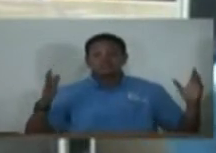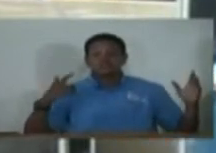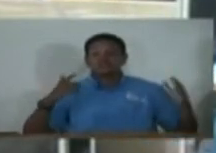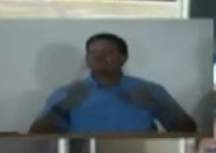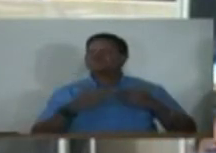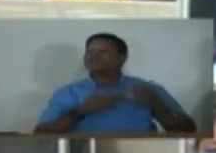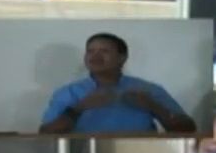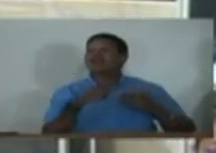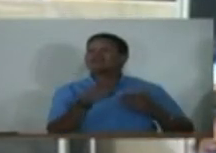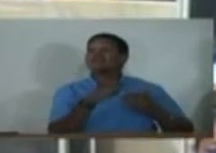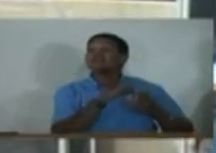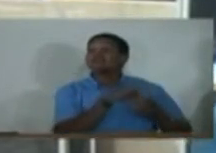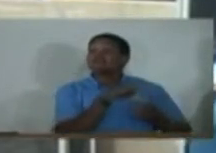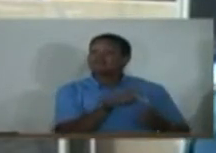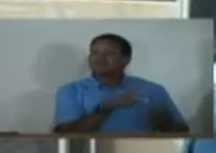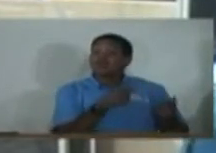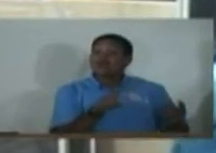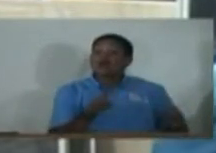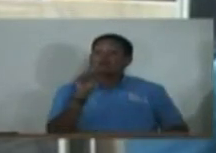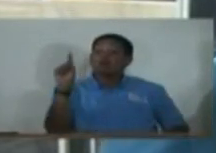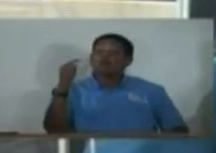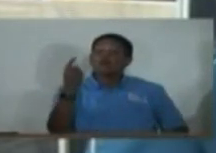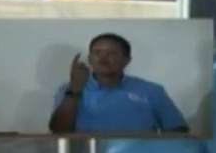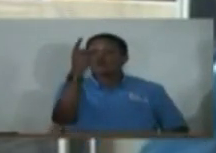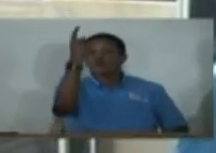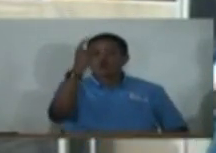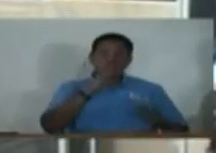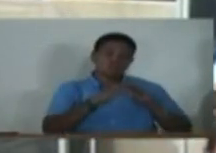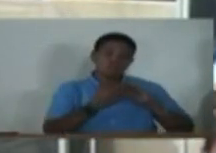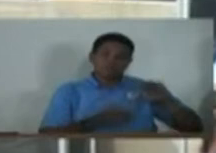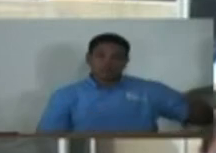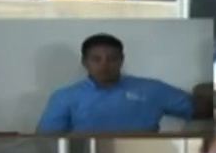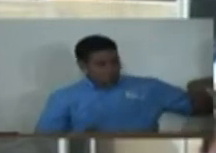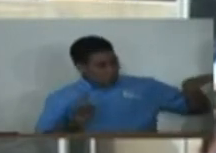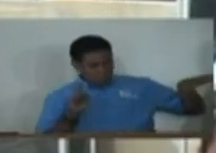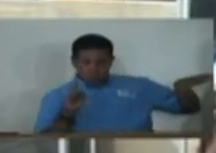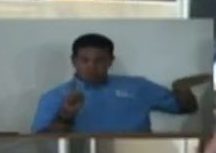regardless of that, there is only one Jamaica.